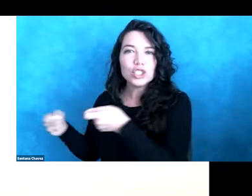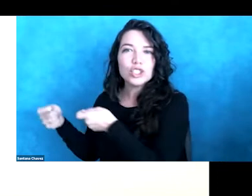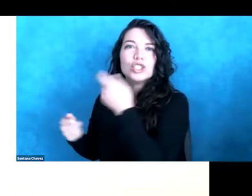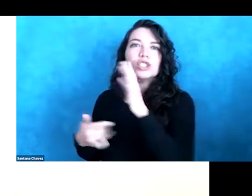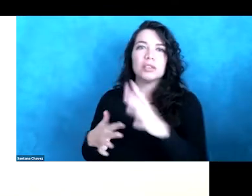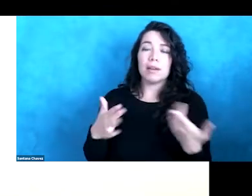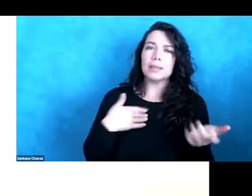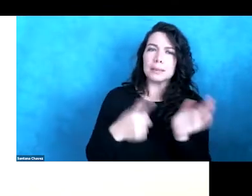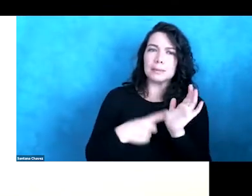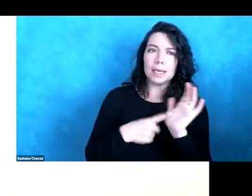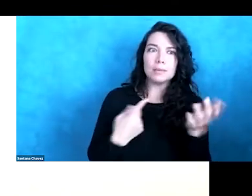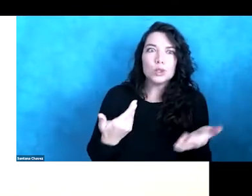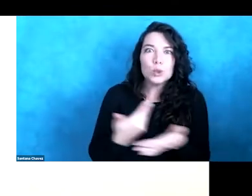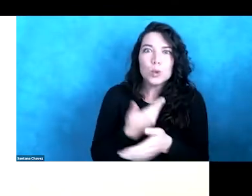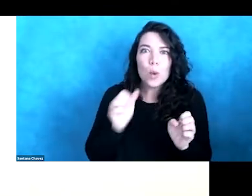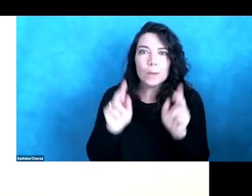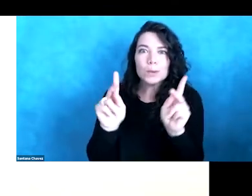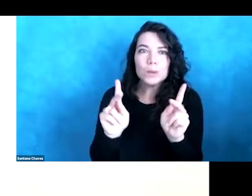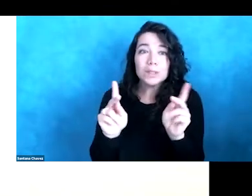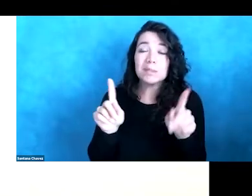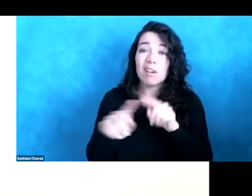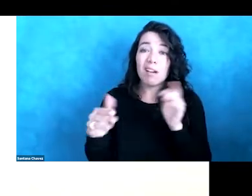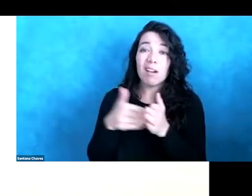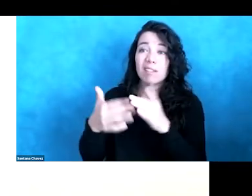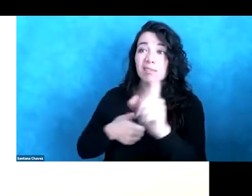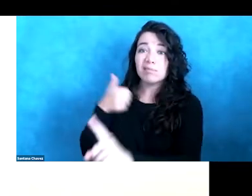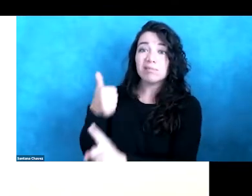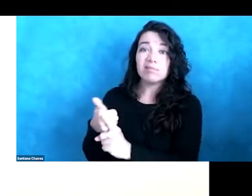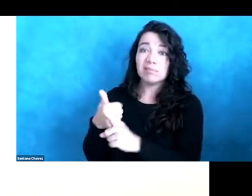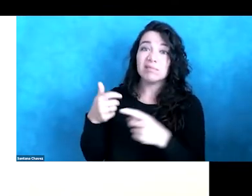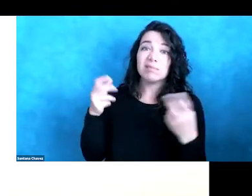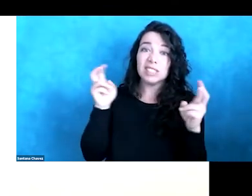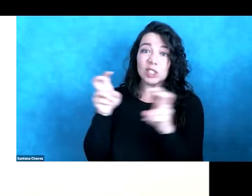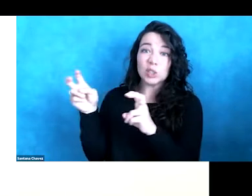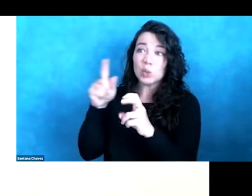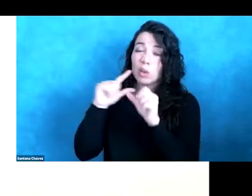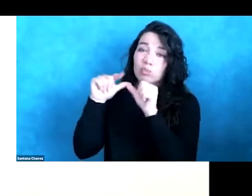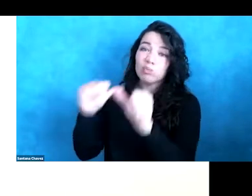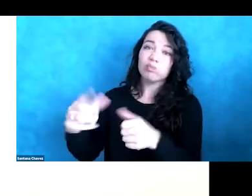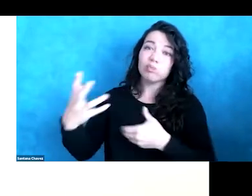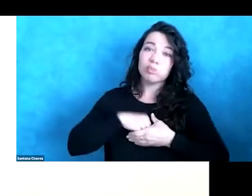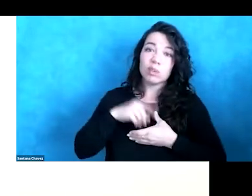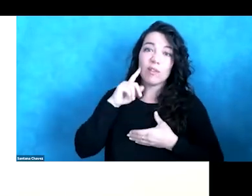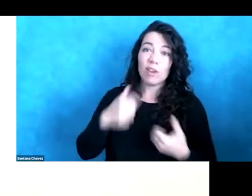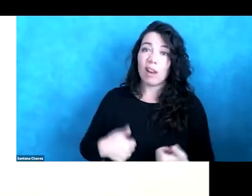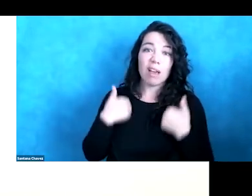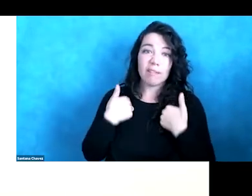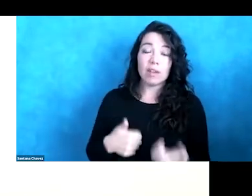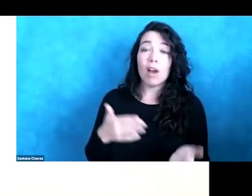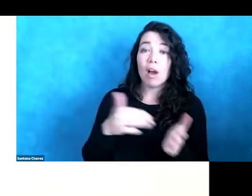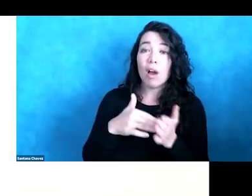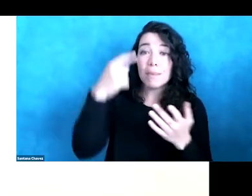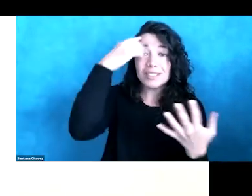health problems that can persist for the remainder of one's life. For this reason, half of all mental conditions begin by age 14. This